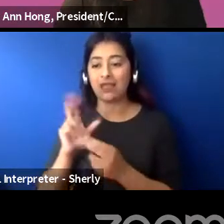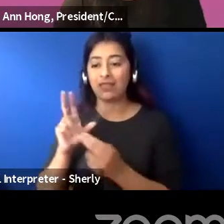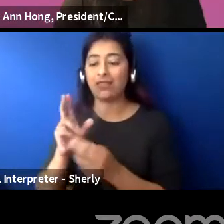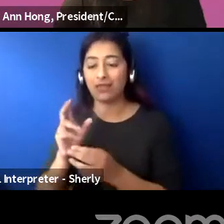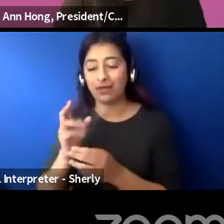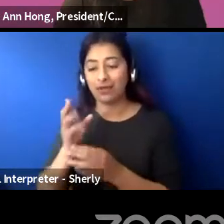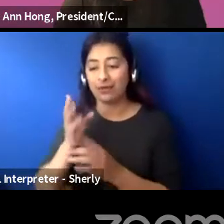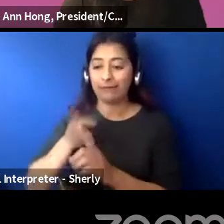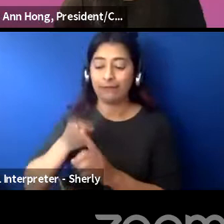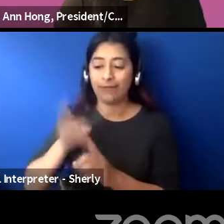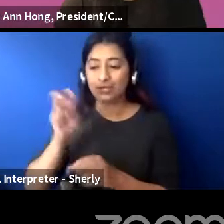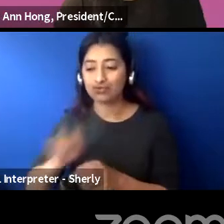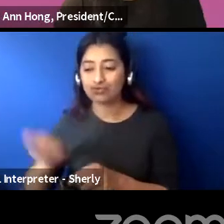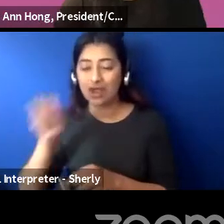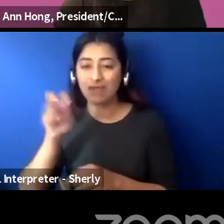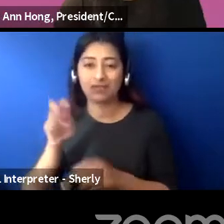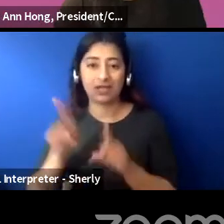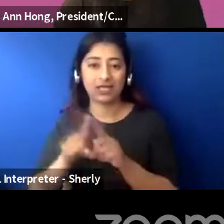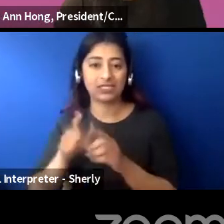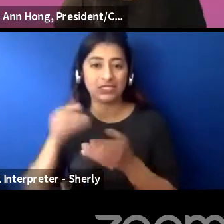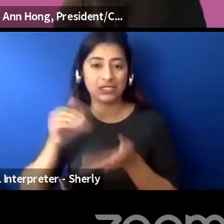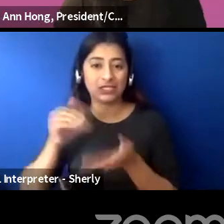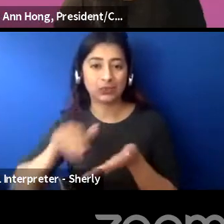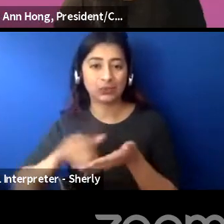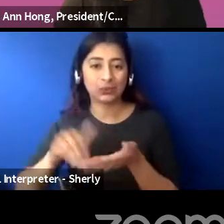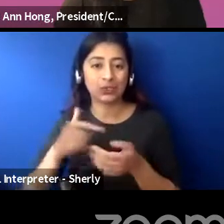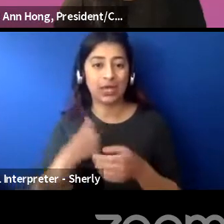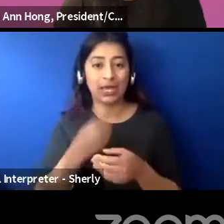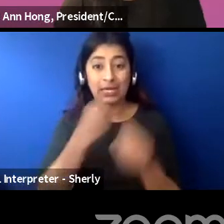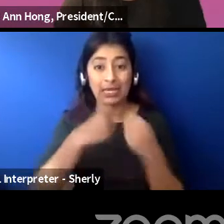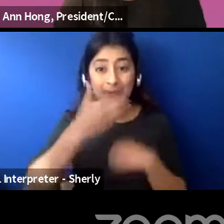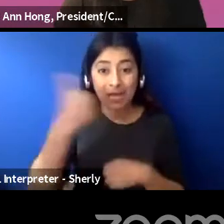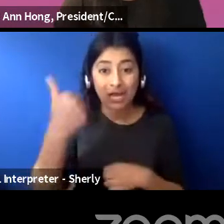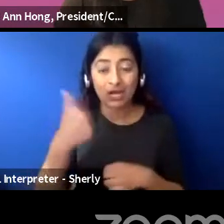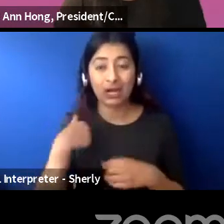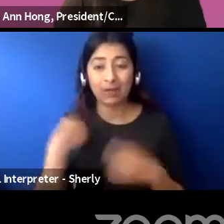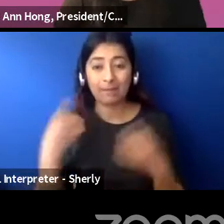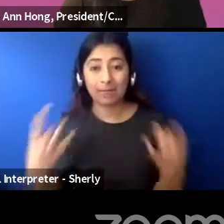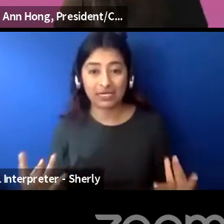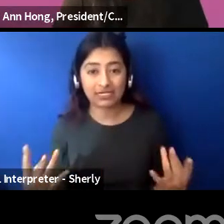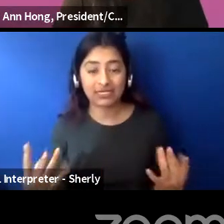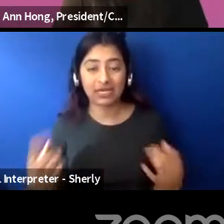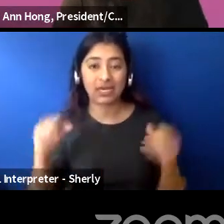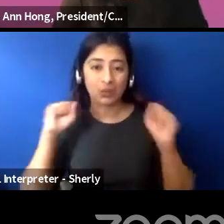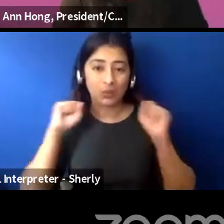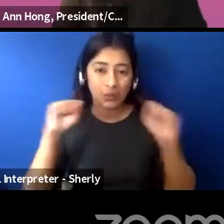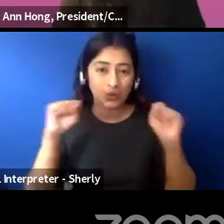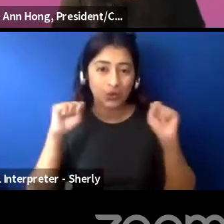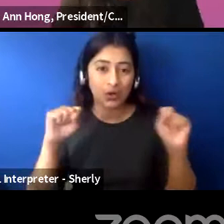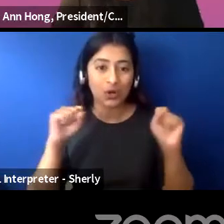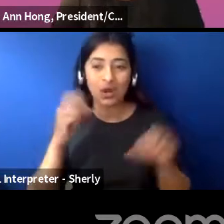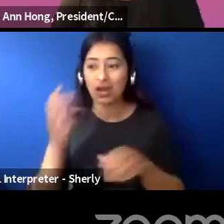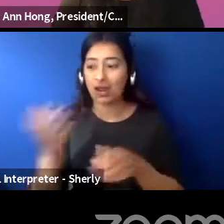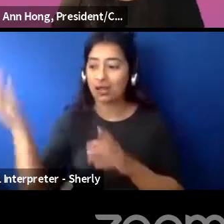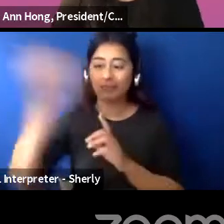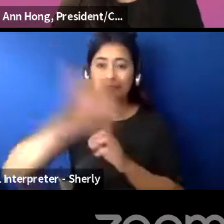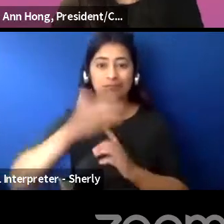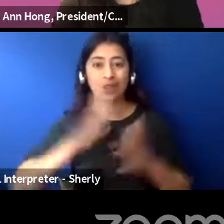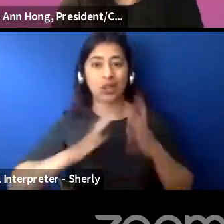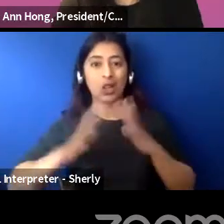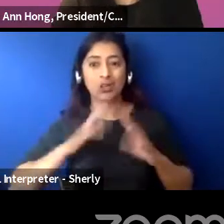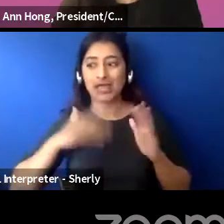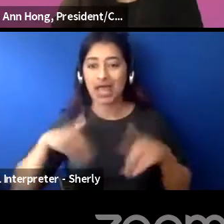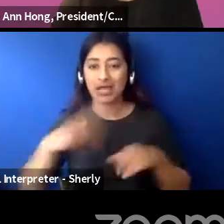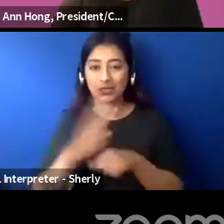better, wasting less food. I started meditating more, working out, going to the closet and wearing clothes I hadn't worn